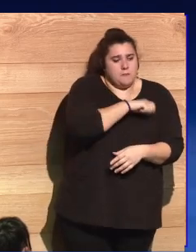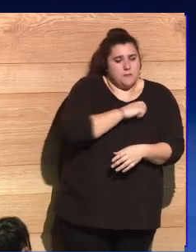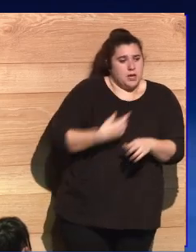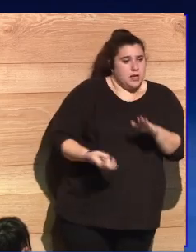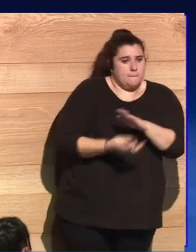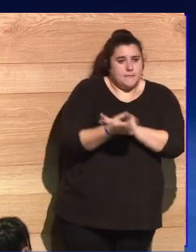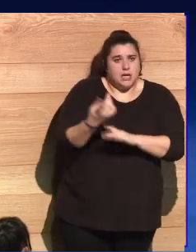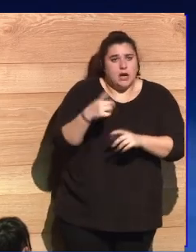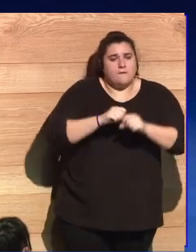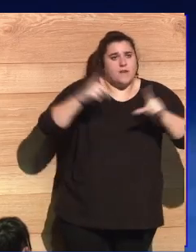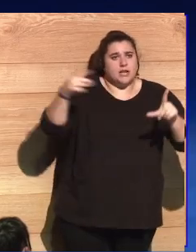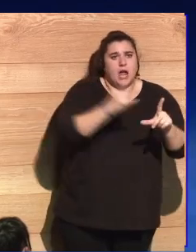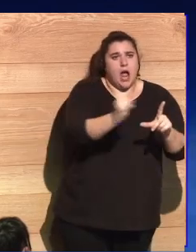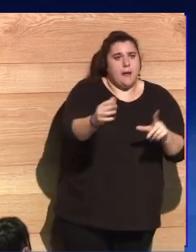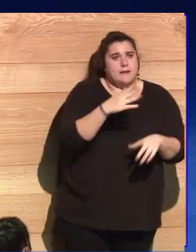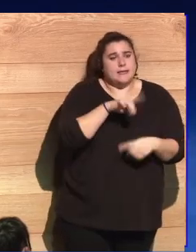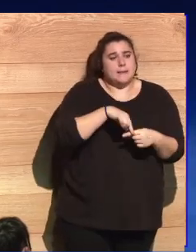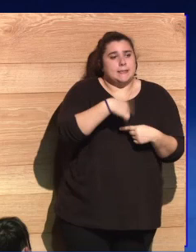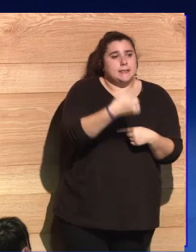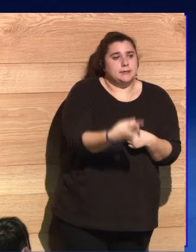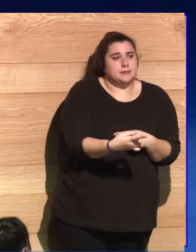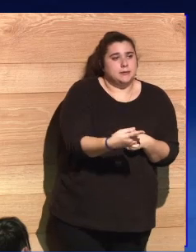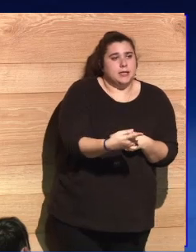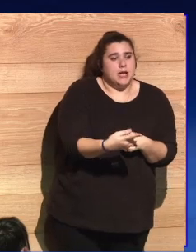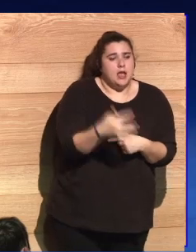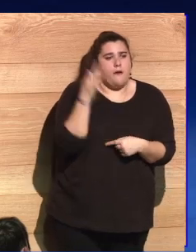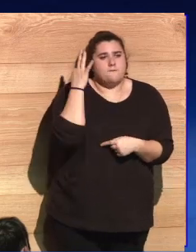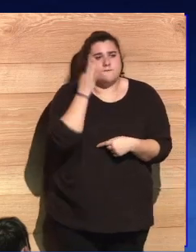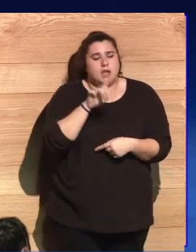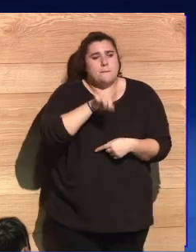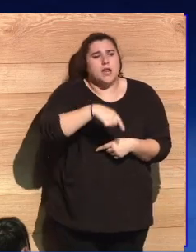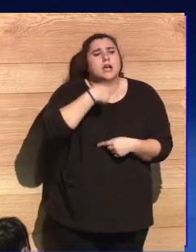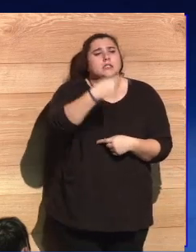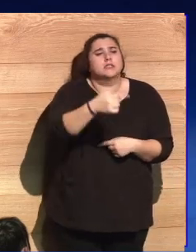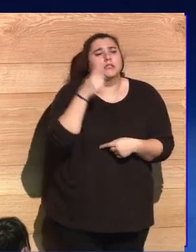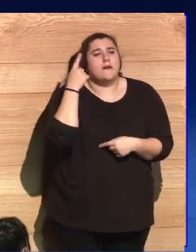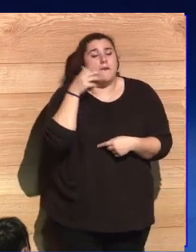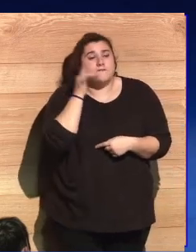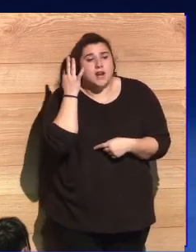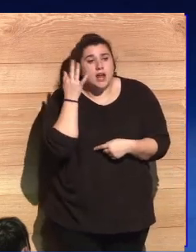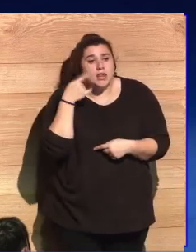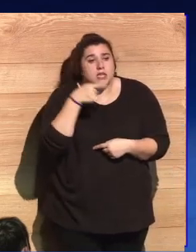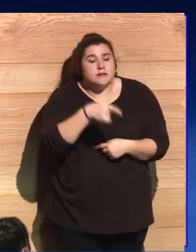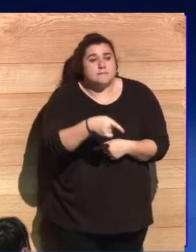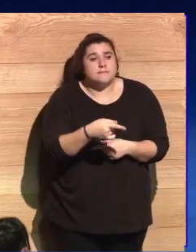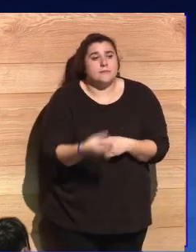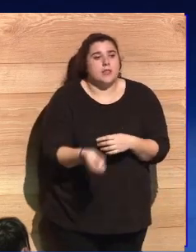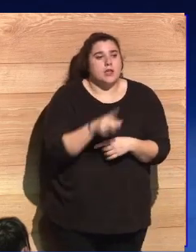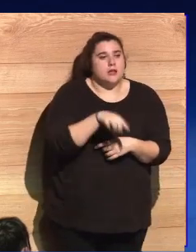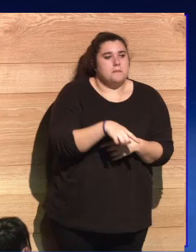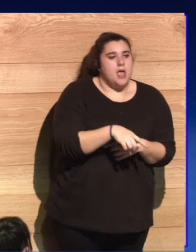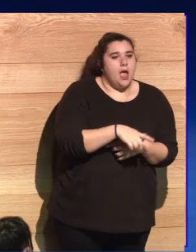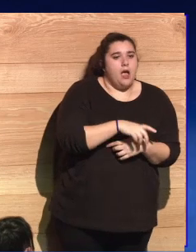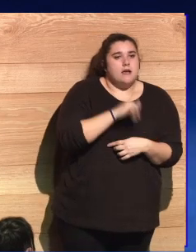next month it comes out in French, and there's a Dutch edition that's already